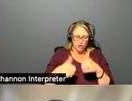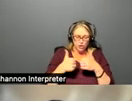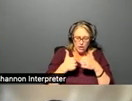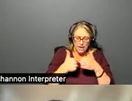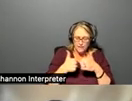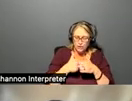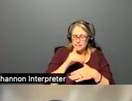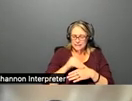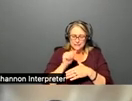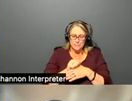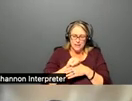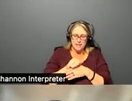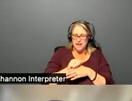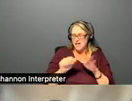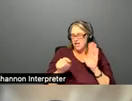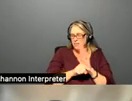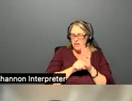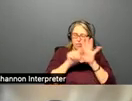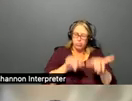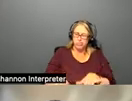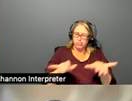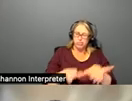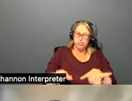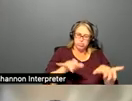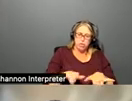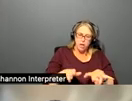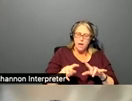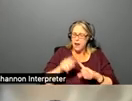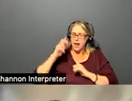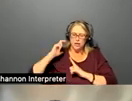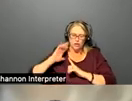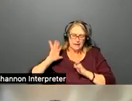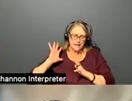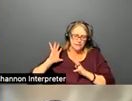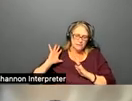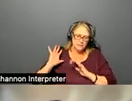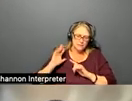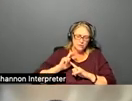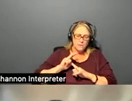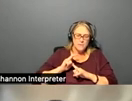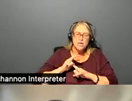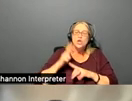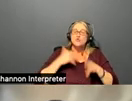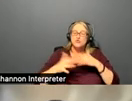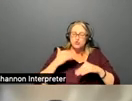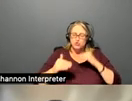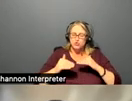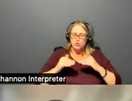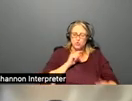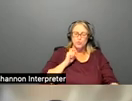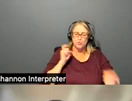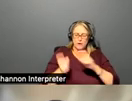stereotypes, protecting civil rights, and championing social reform to create an accessible and